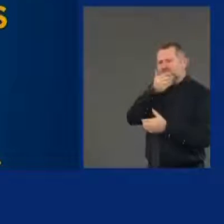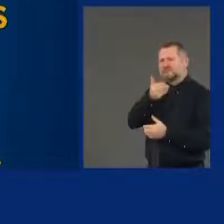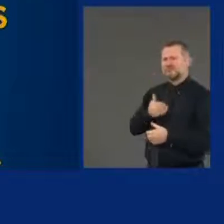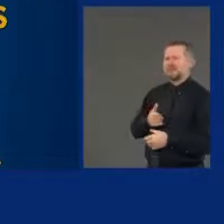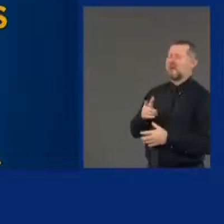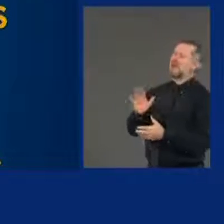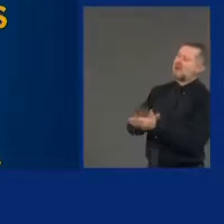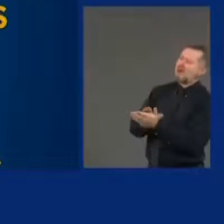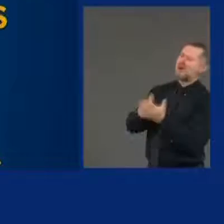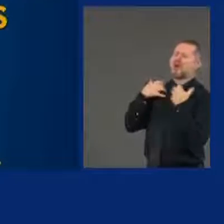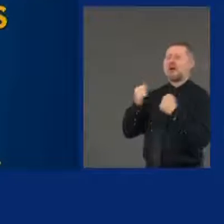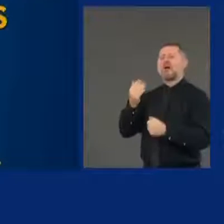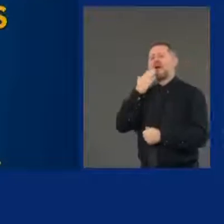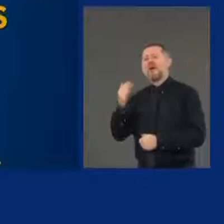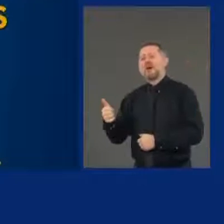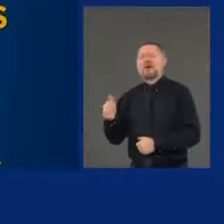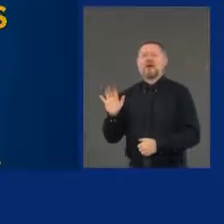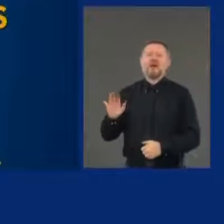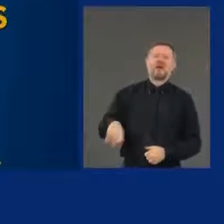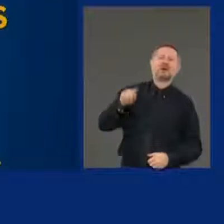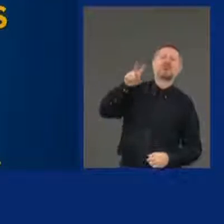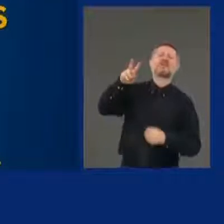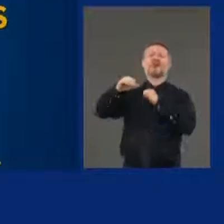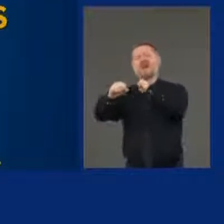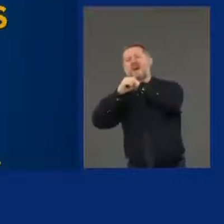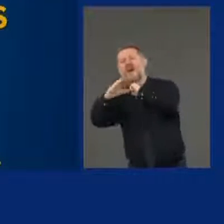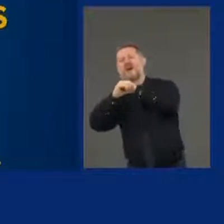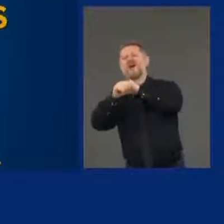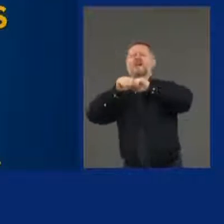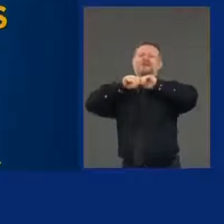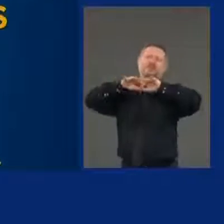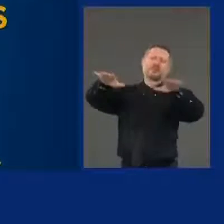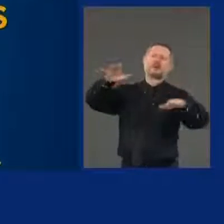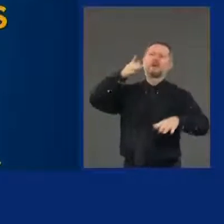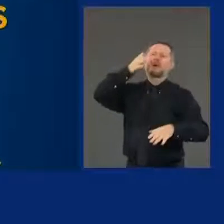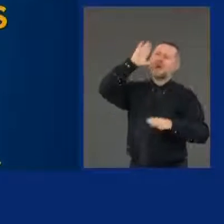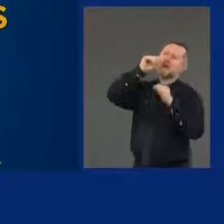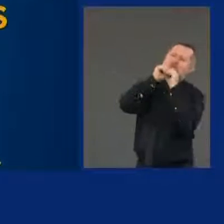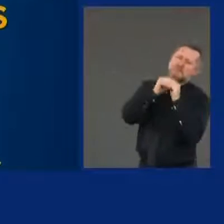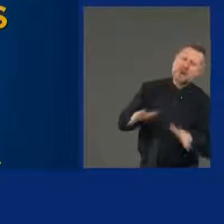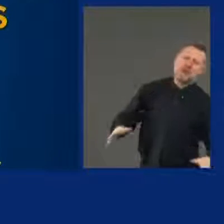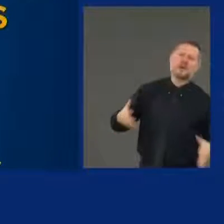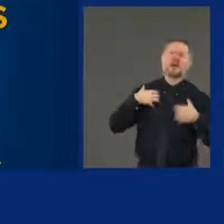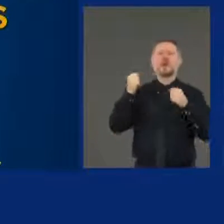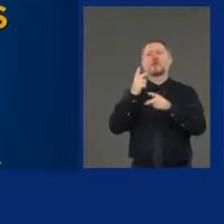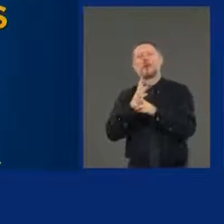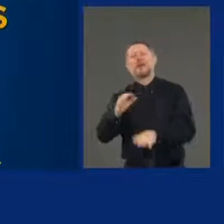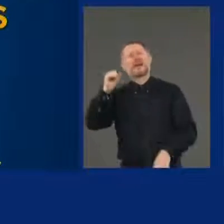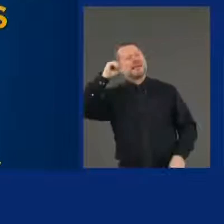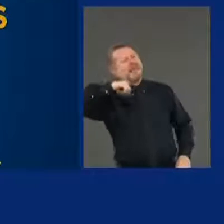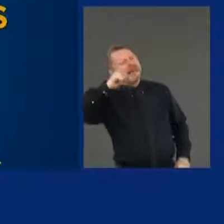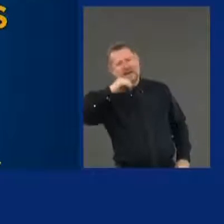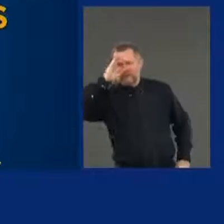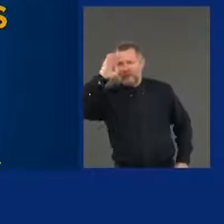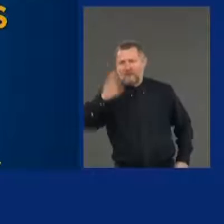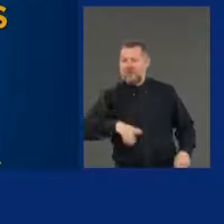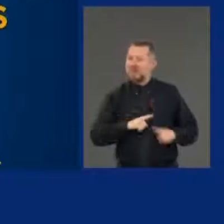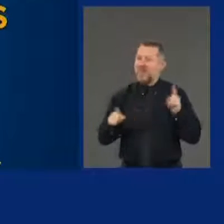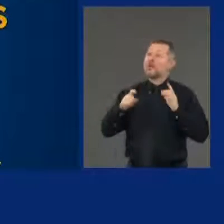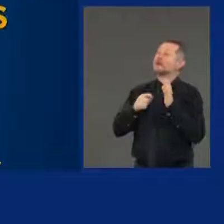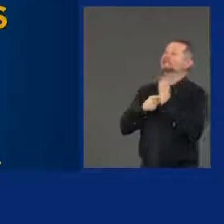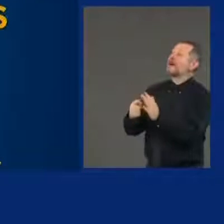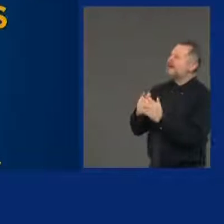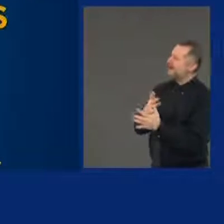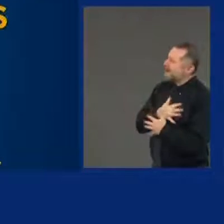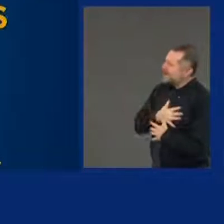Demonstrations, TV ads. God bless the healthcare workers. Yeah, good. Act that way. Act that